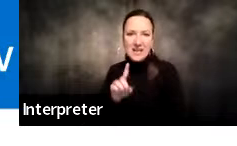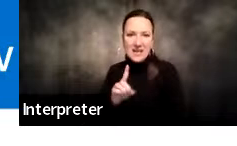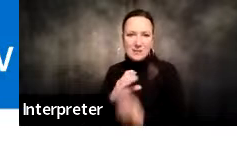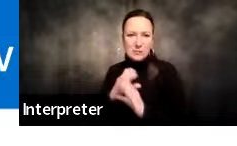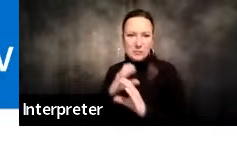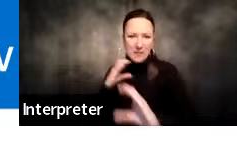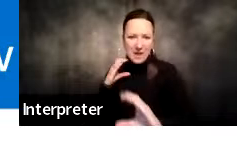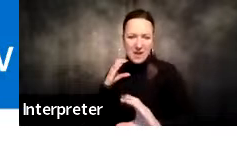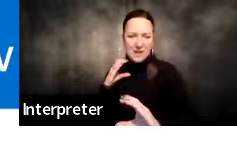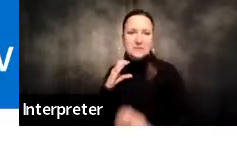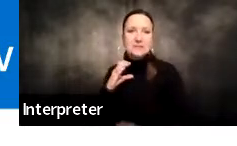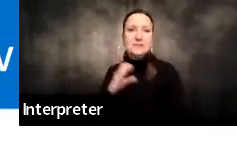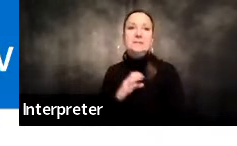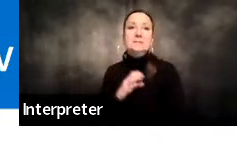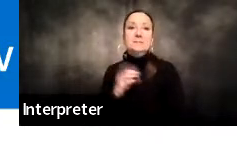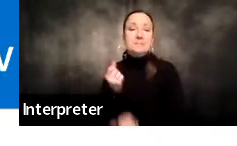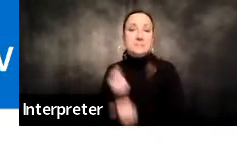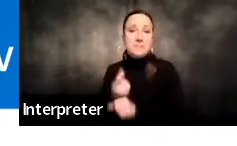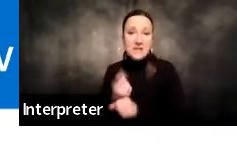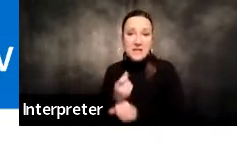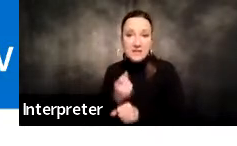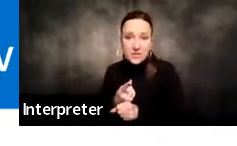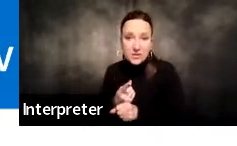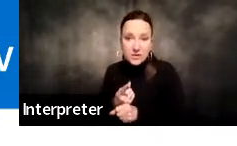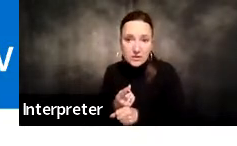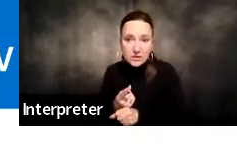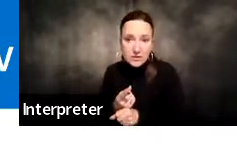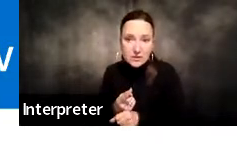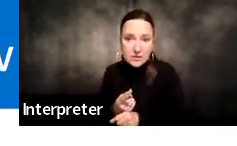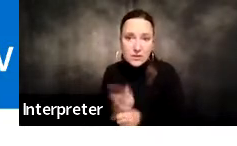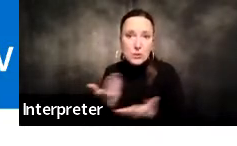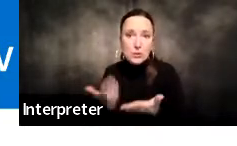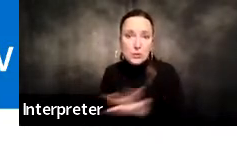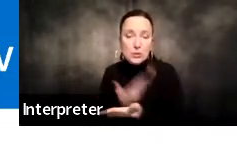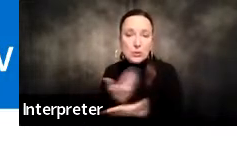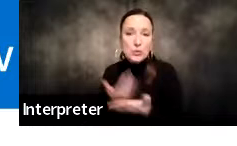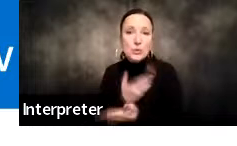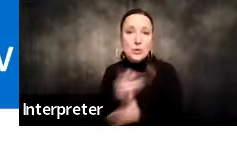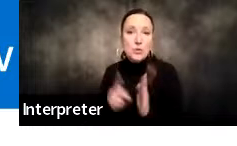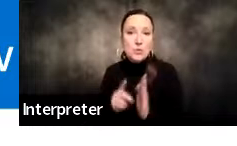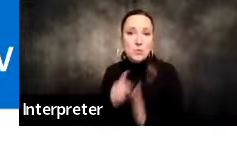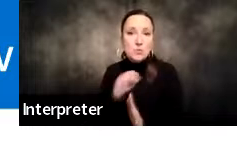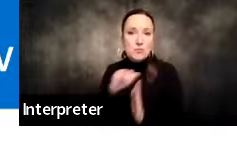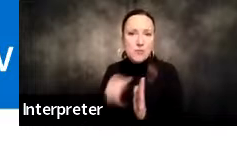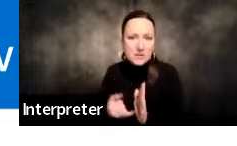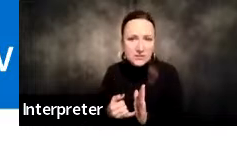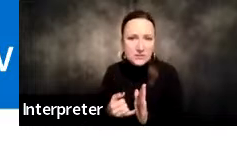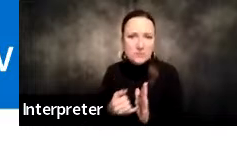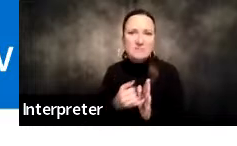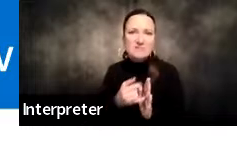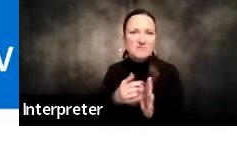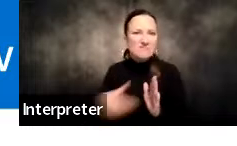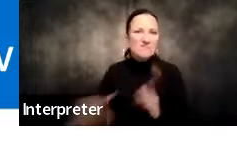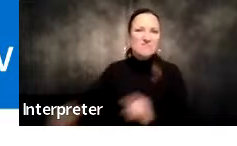district gives DC Water money to launch new capital projects on blocks across the city.